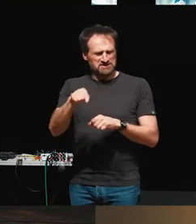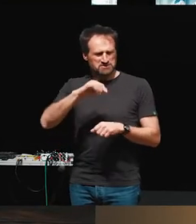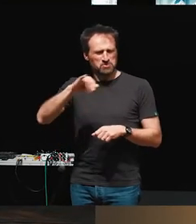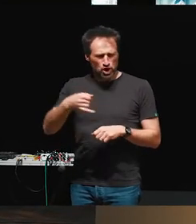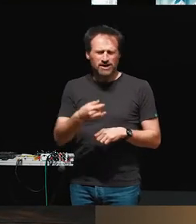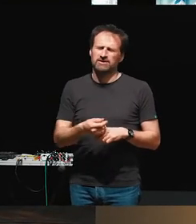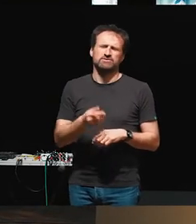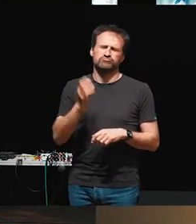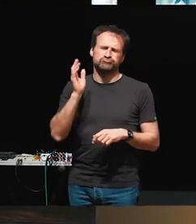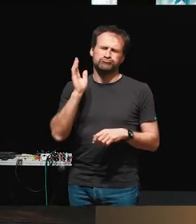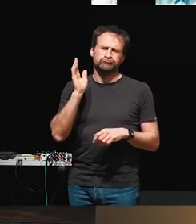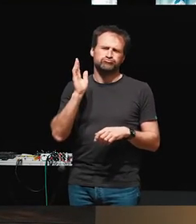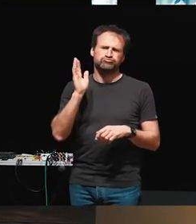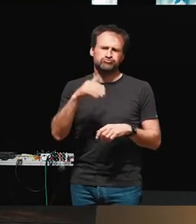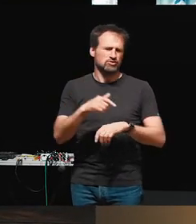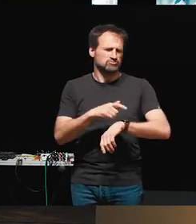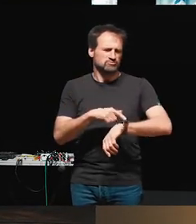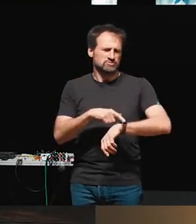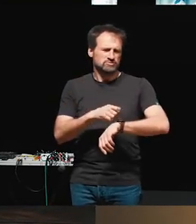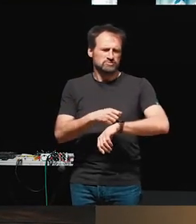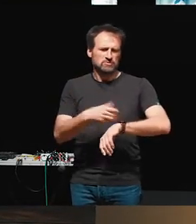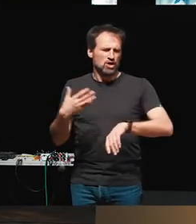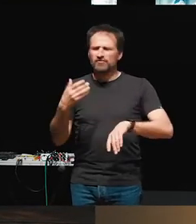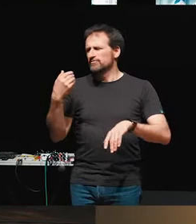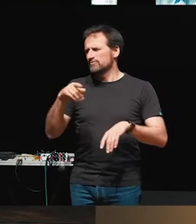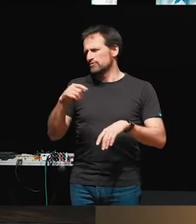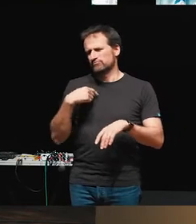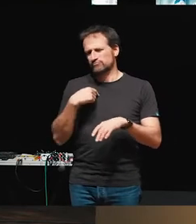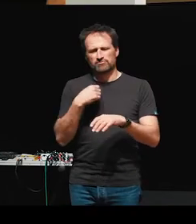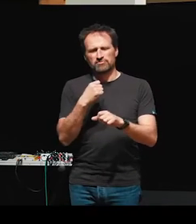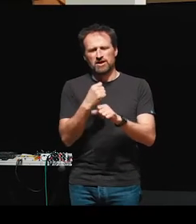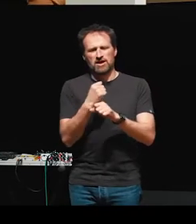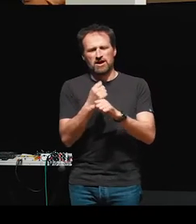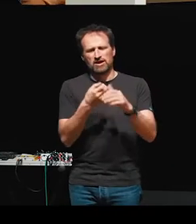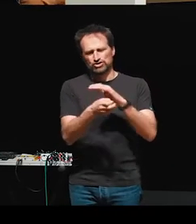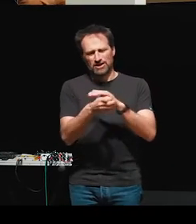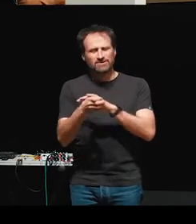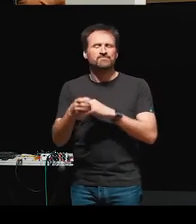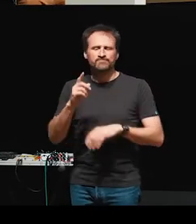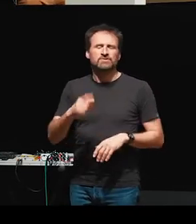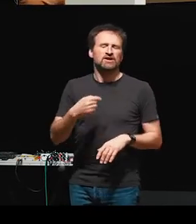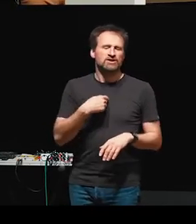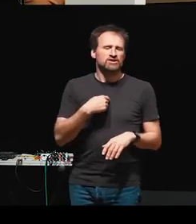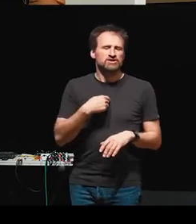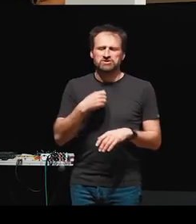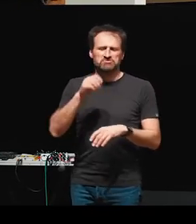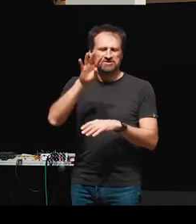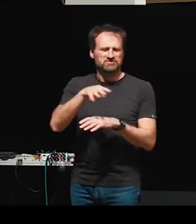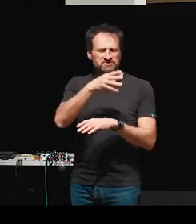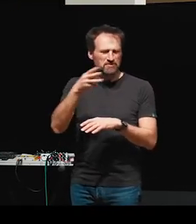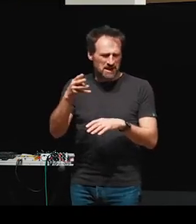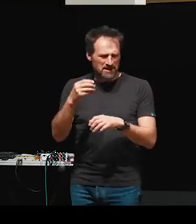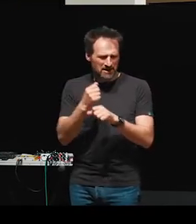managing time off for employees. So we basically had to display in some kind of table when employees